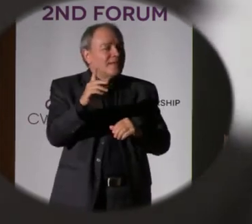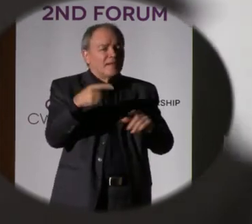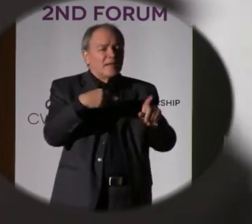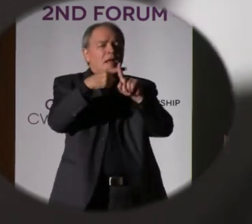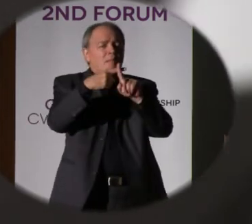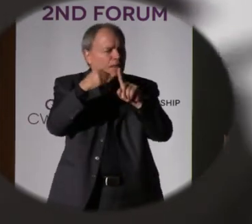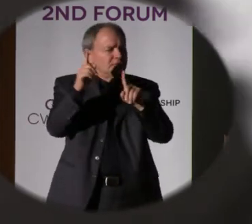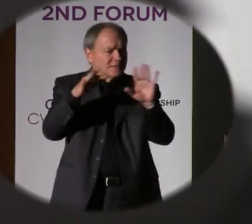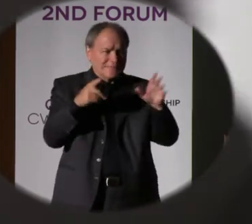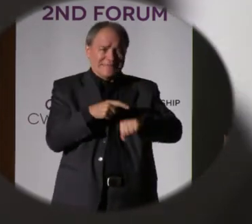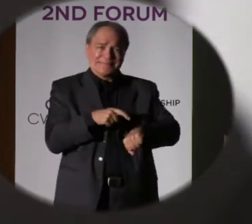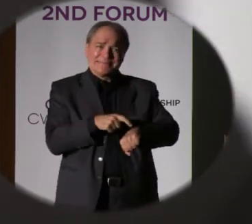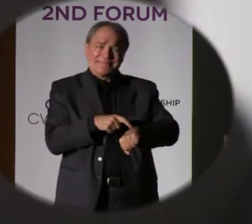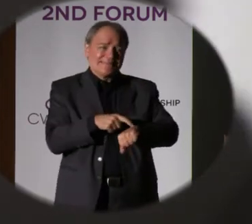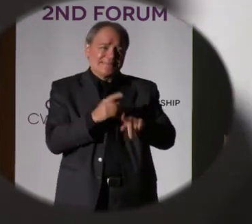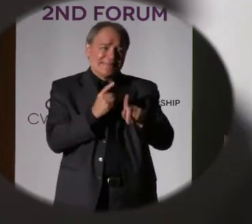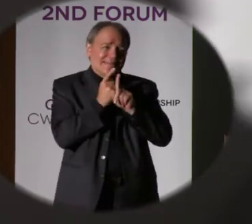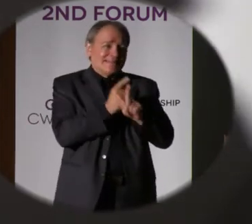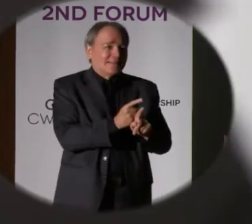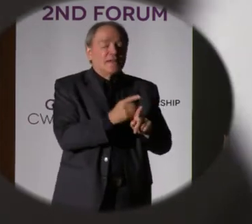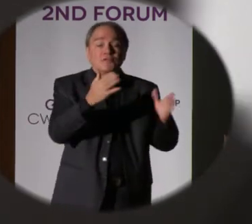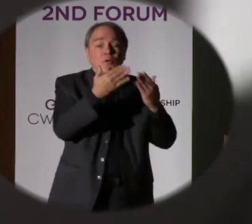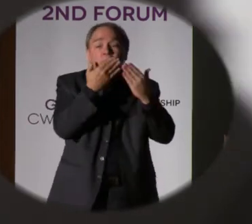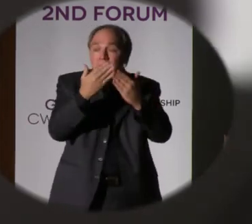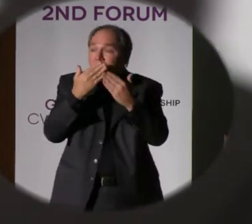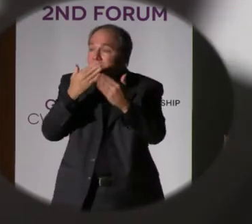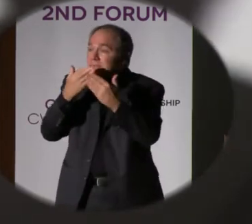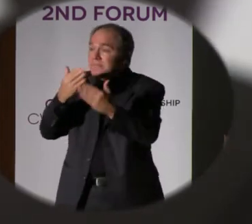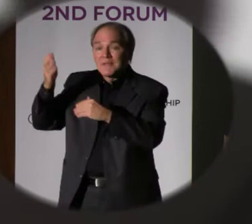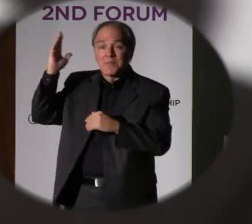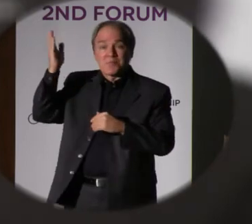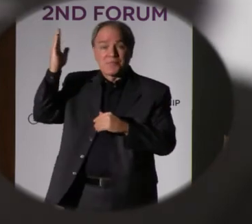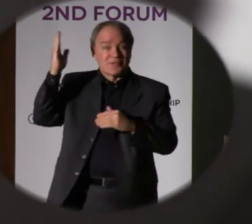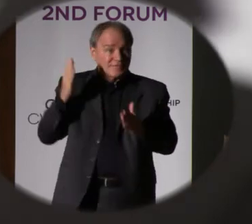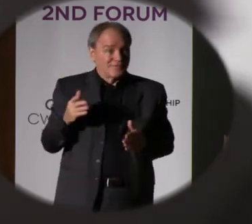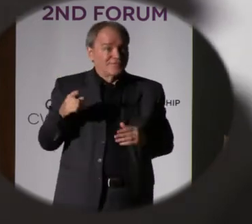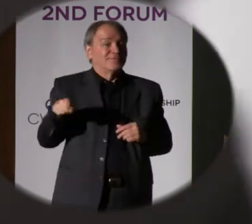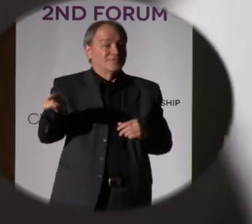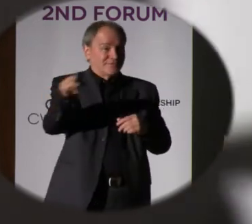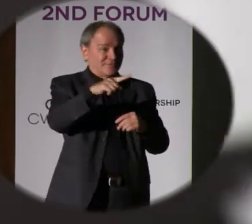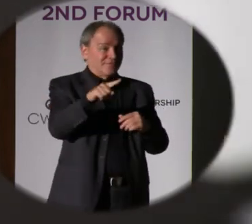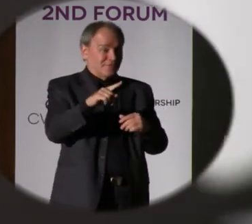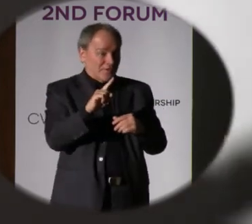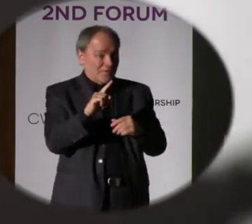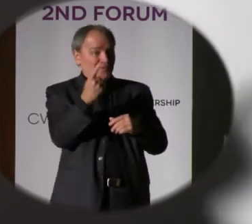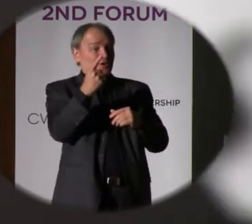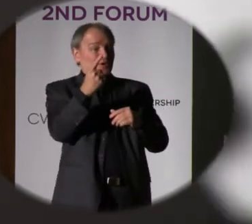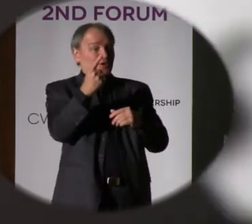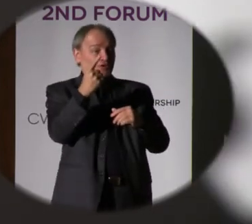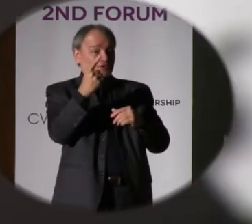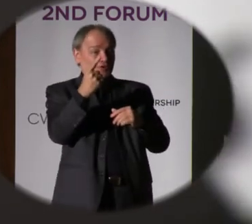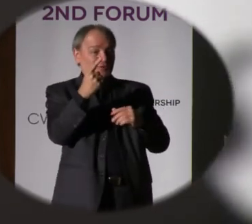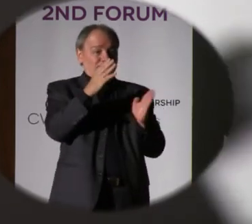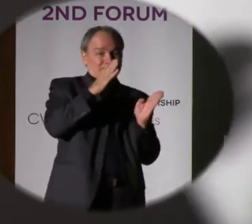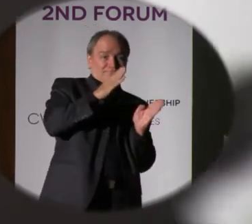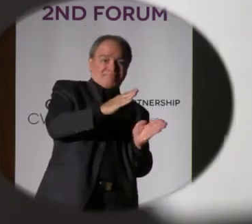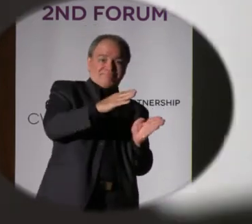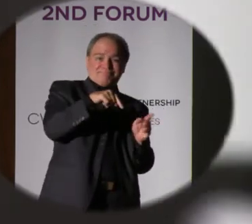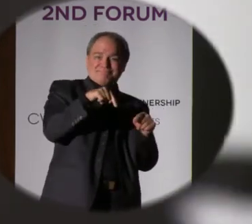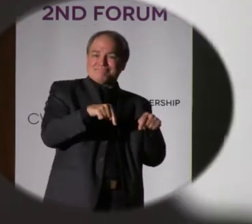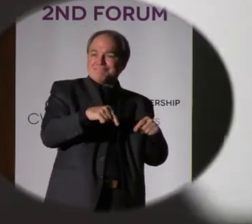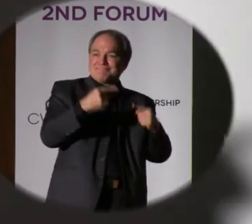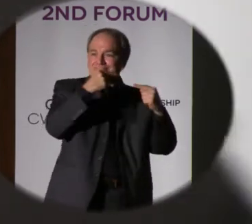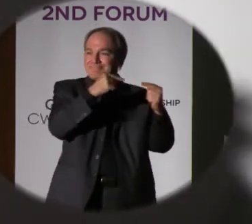keeping things on track. So thank you to all the presenters of this first part of the session. It's been